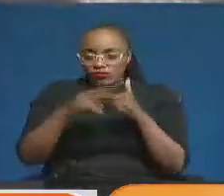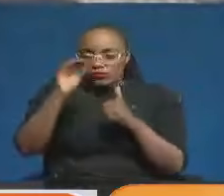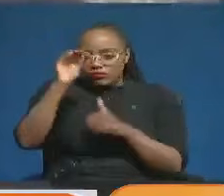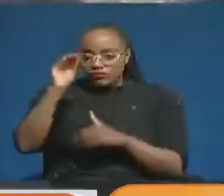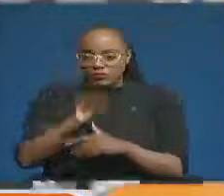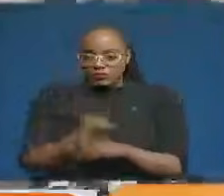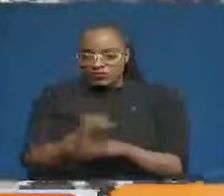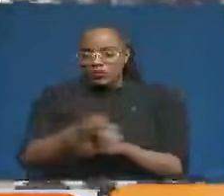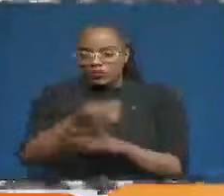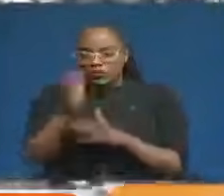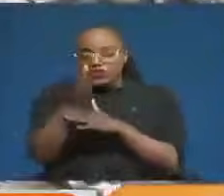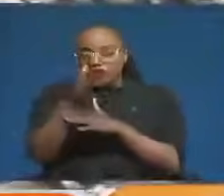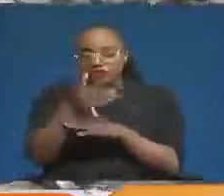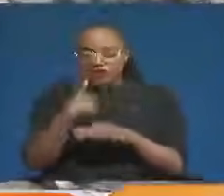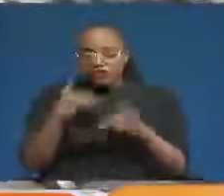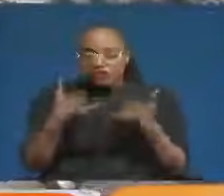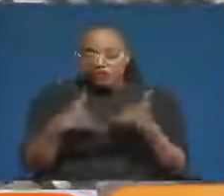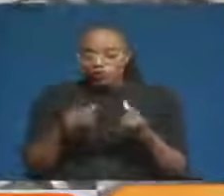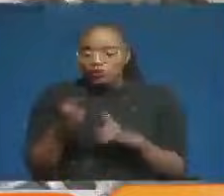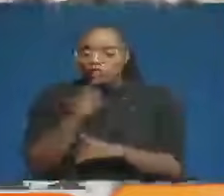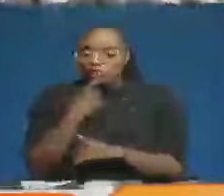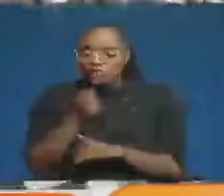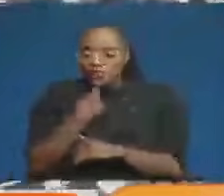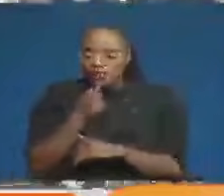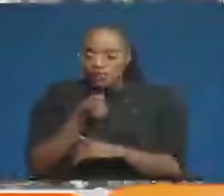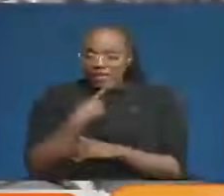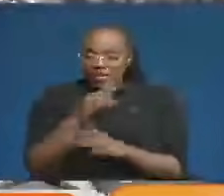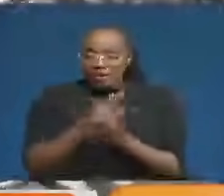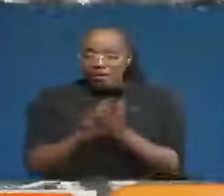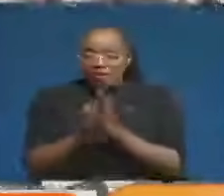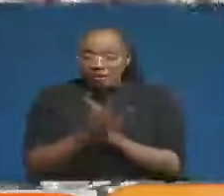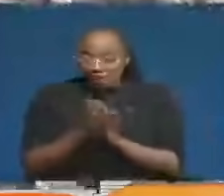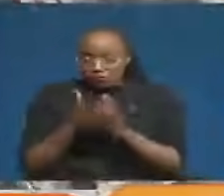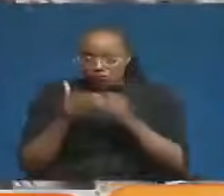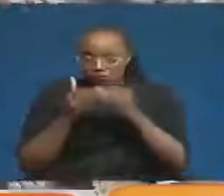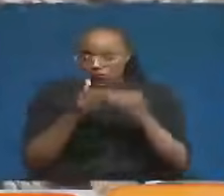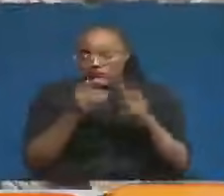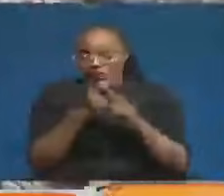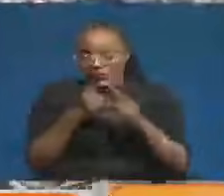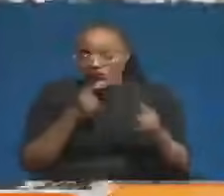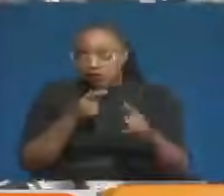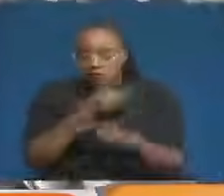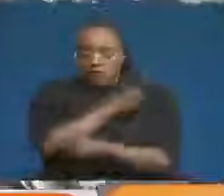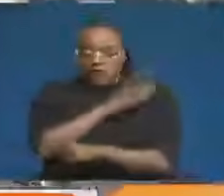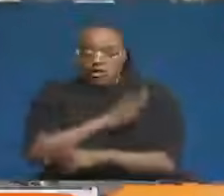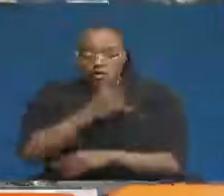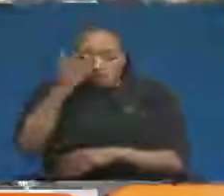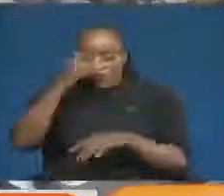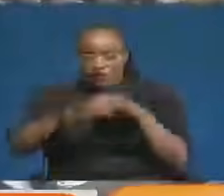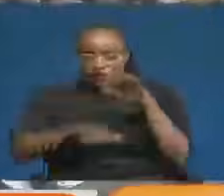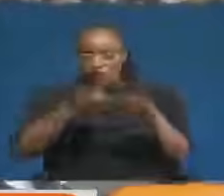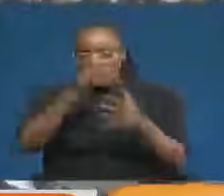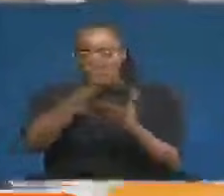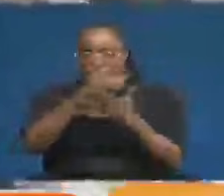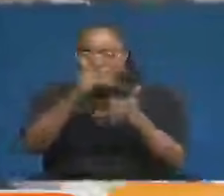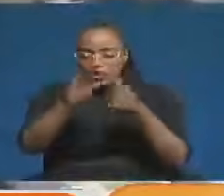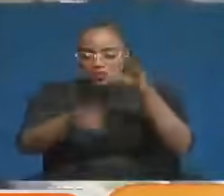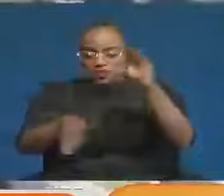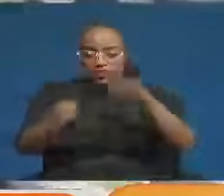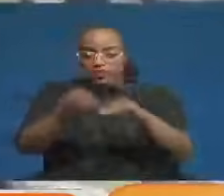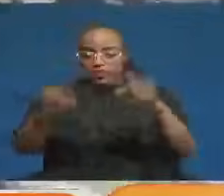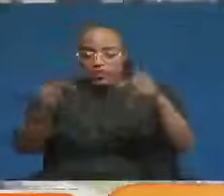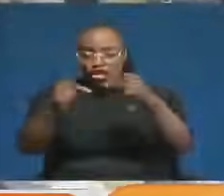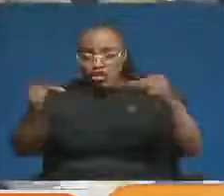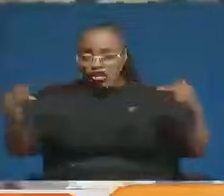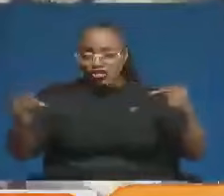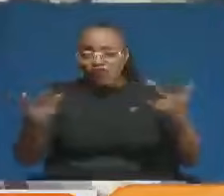fish farmers had attempted to medicate their stock without veterinary guidance, a practice that contributed to the